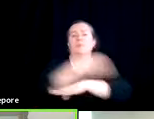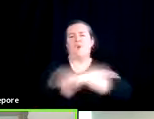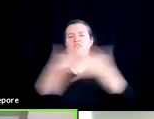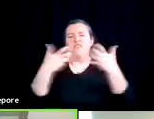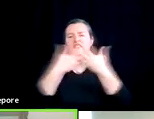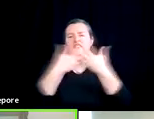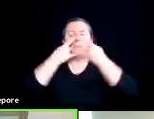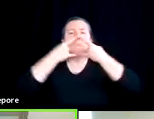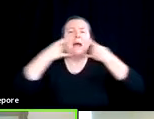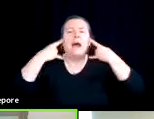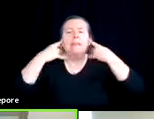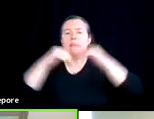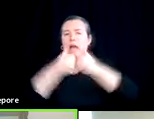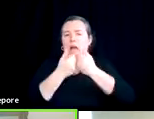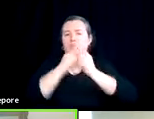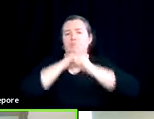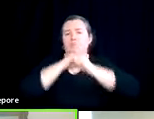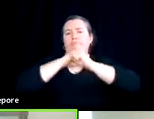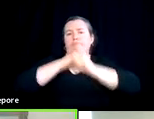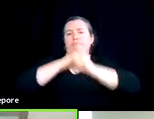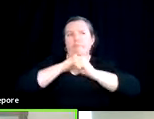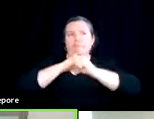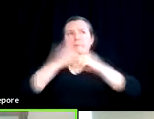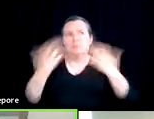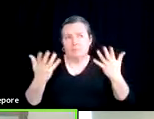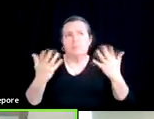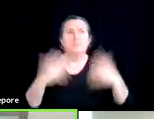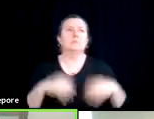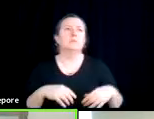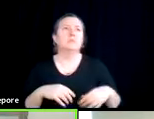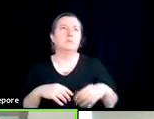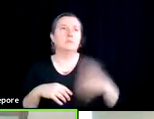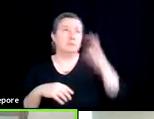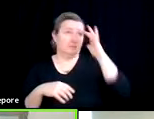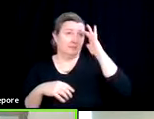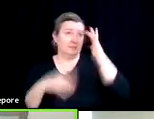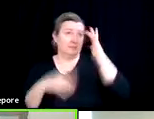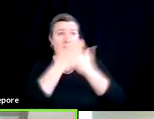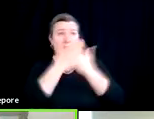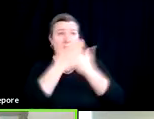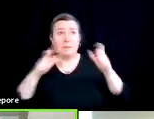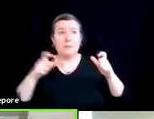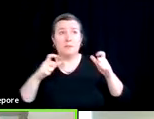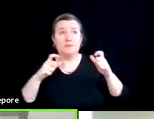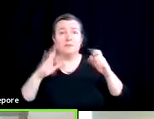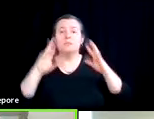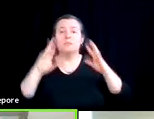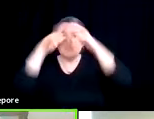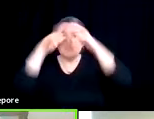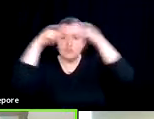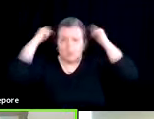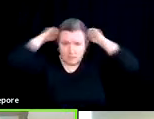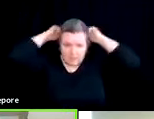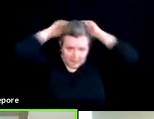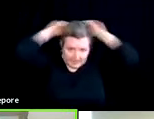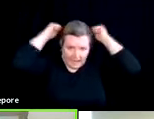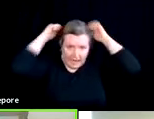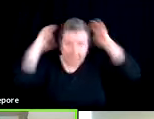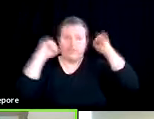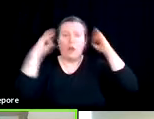for example, knotting those masks that go behind the ear, or maybe wearing a cloth mask over